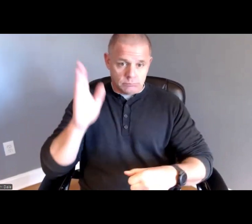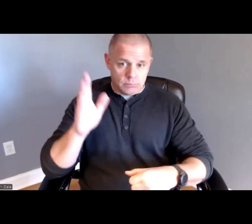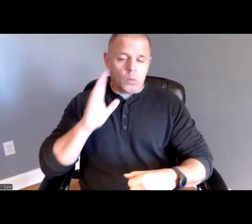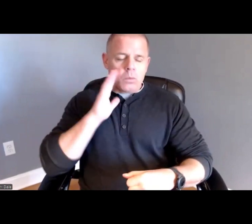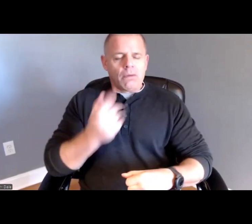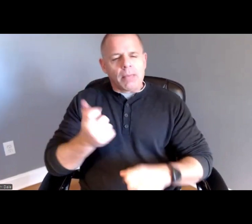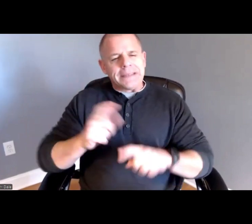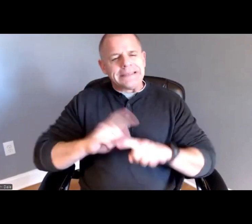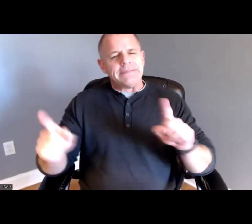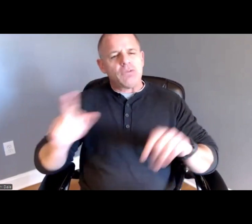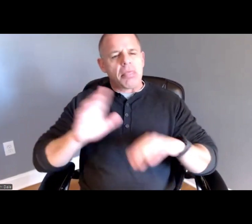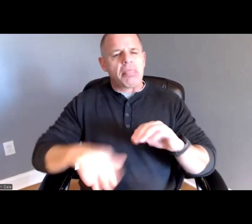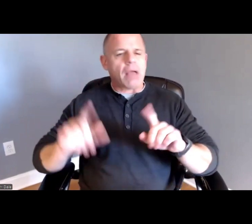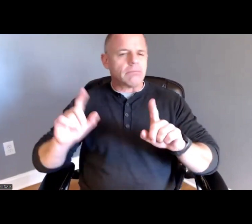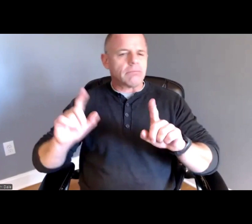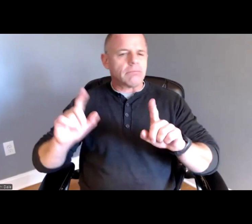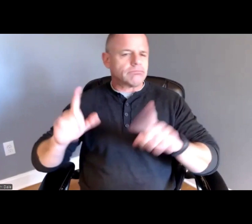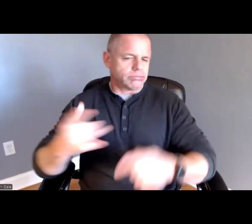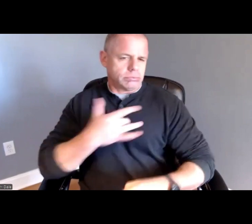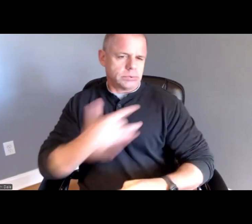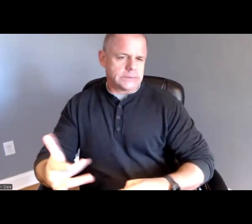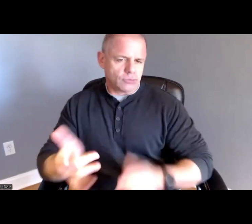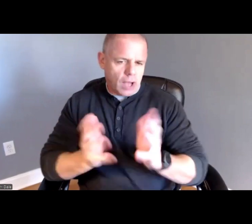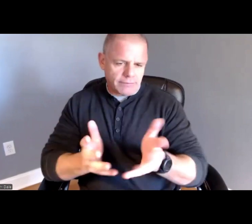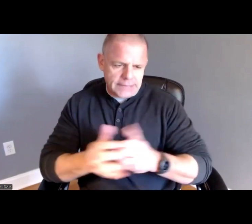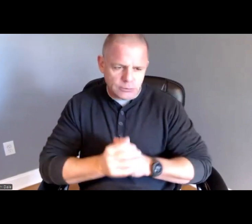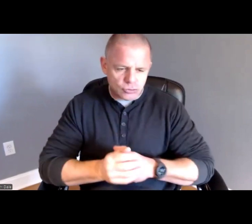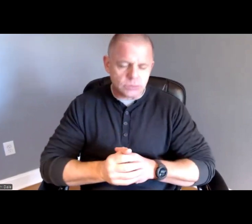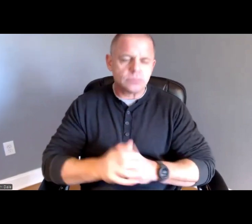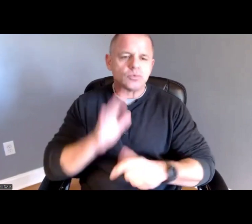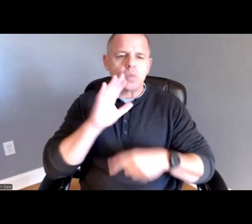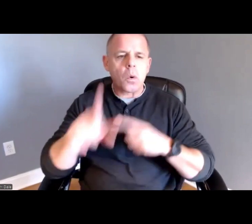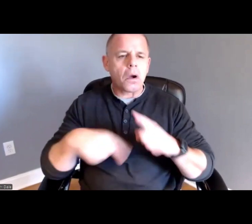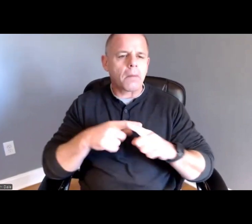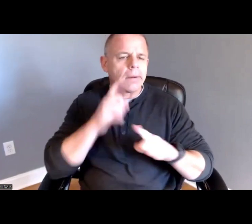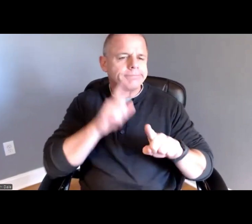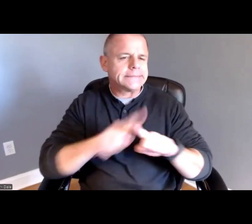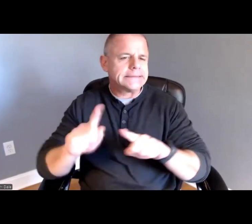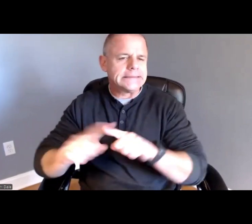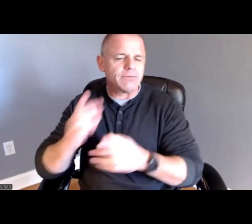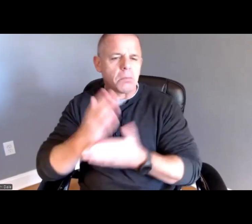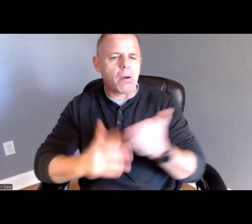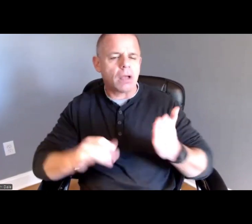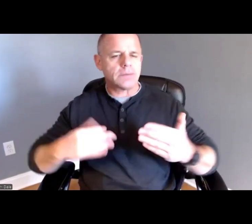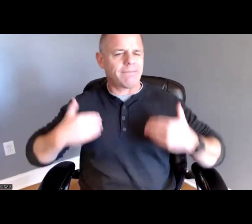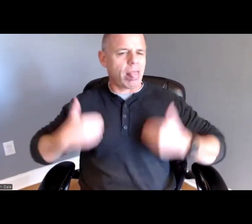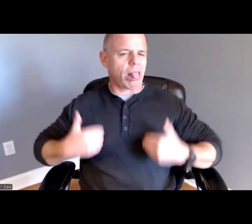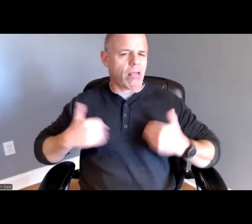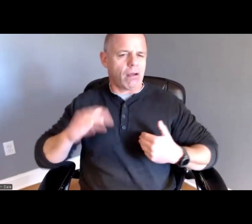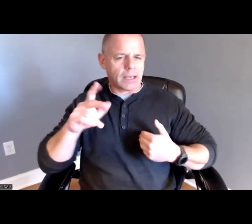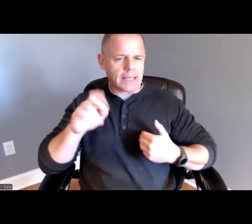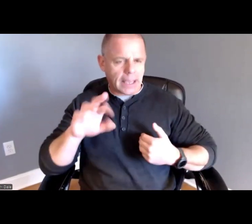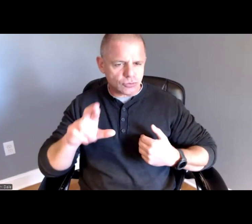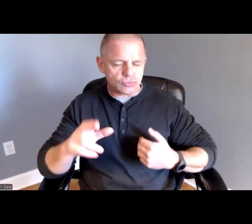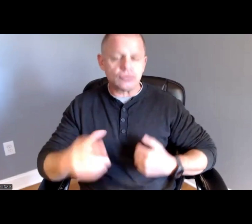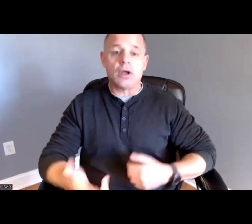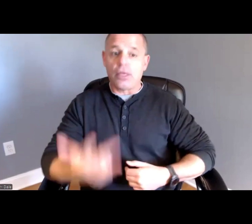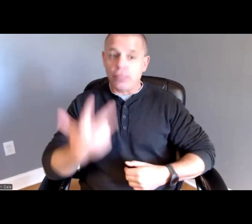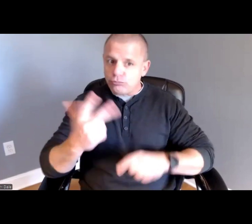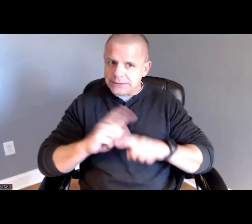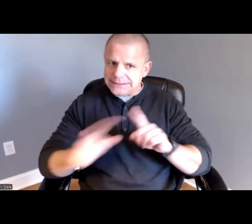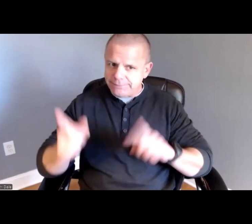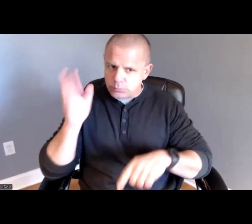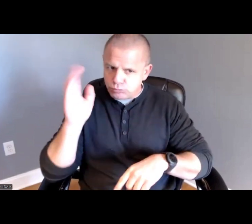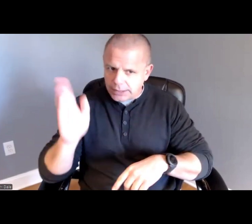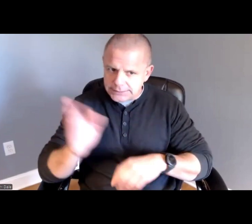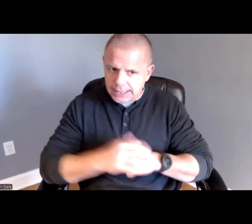from our usual conversations, in that we'll be talking about a few different aspects of lung cancer through 3 different presentations. With